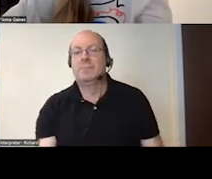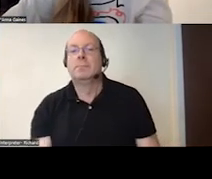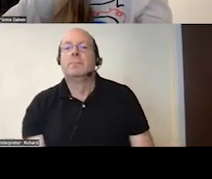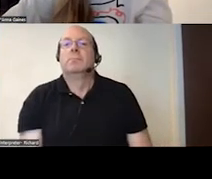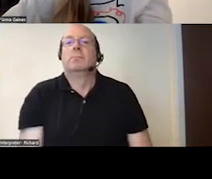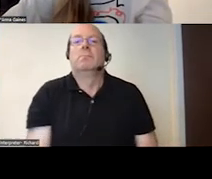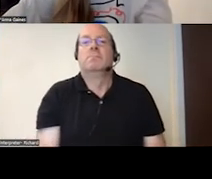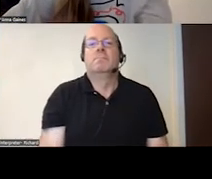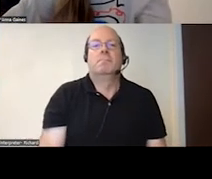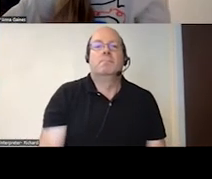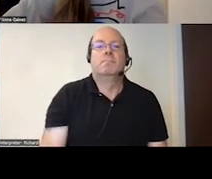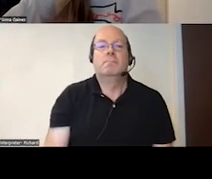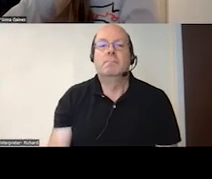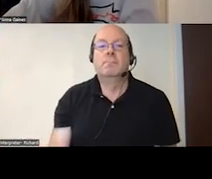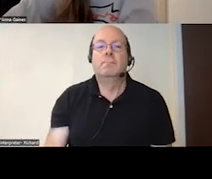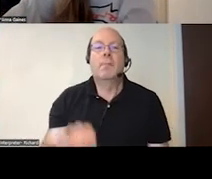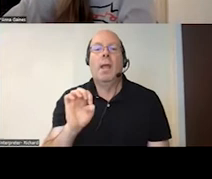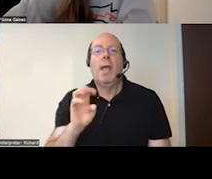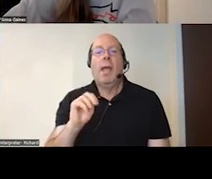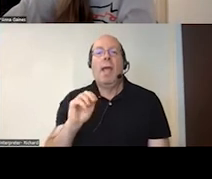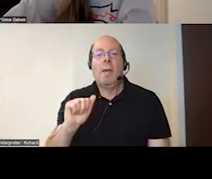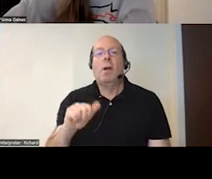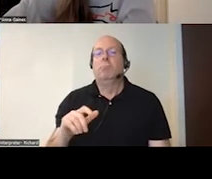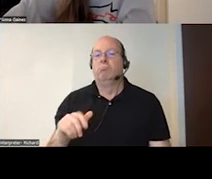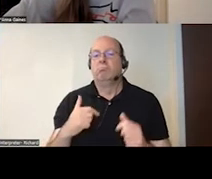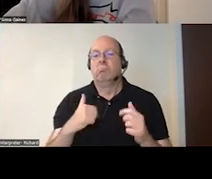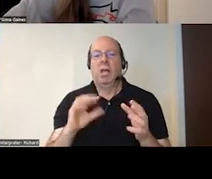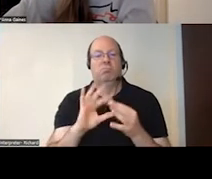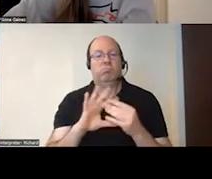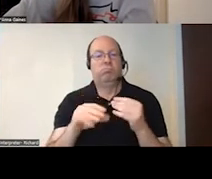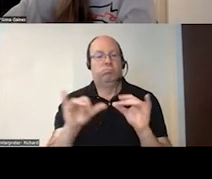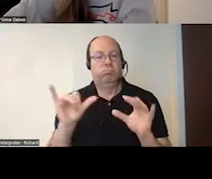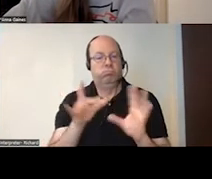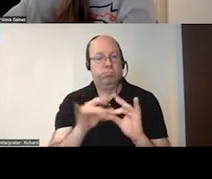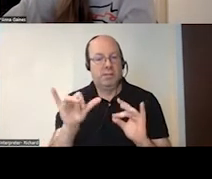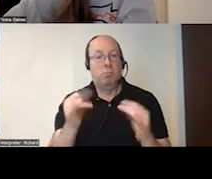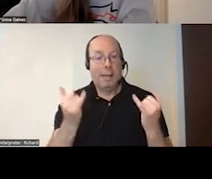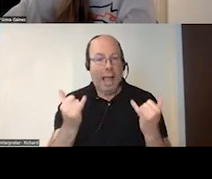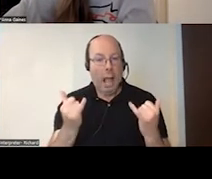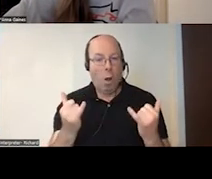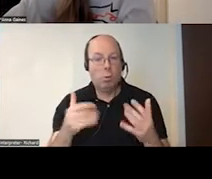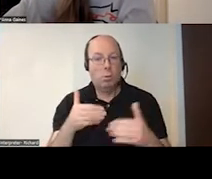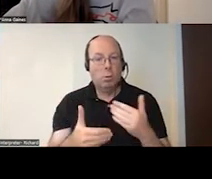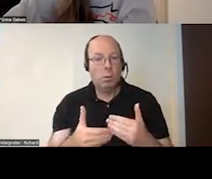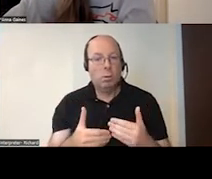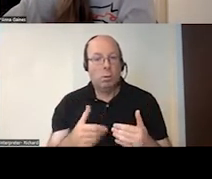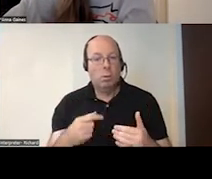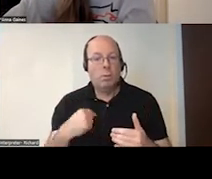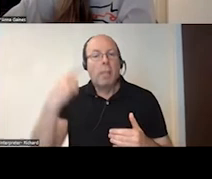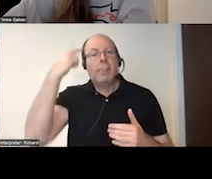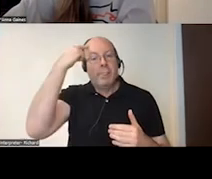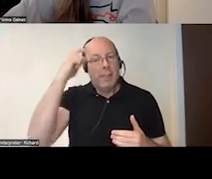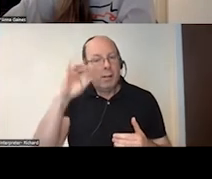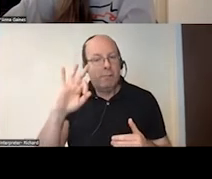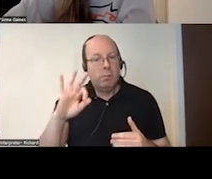Great. I can speak to this as well, actually. We're in the process of doing this, which is why I didn't think of it right away, because it's